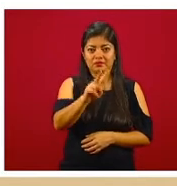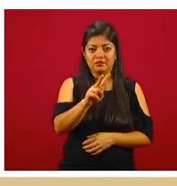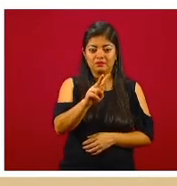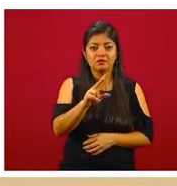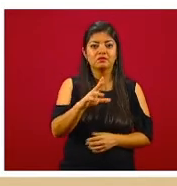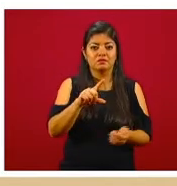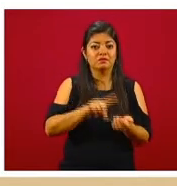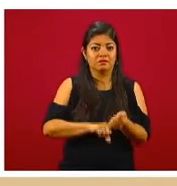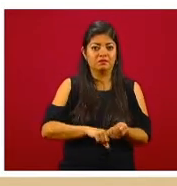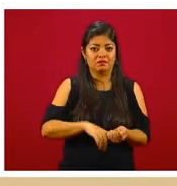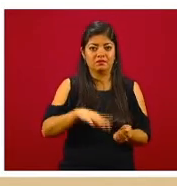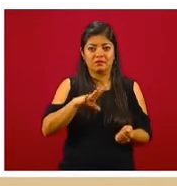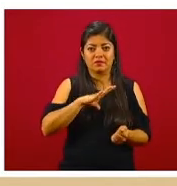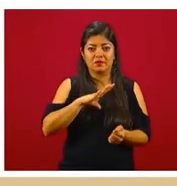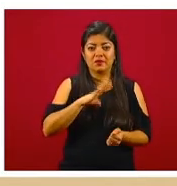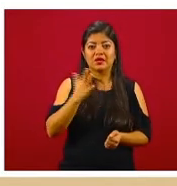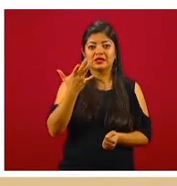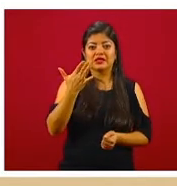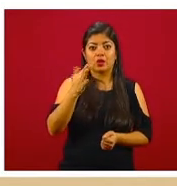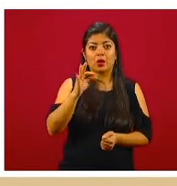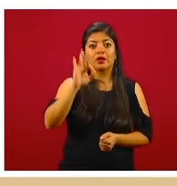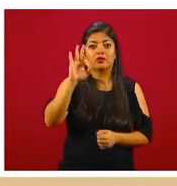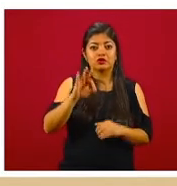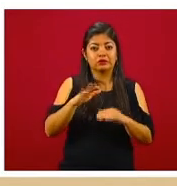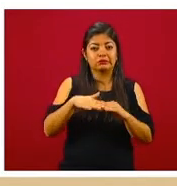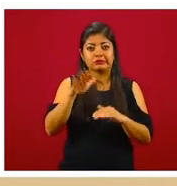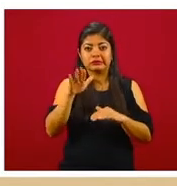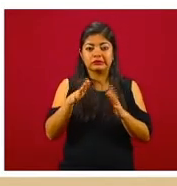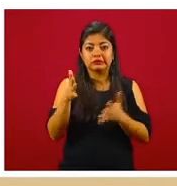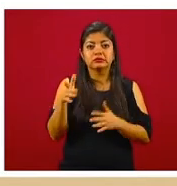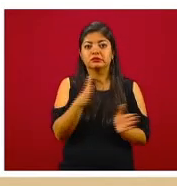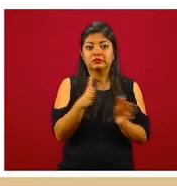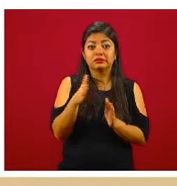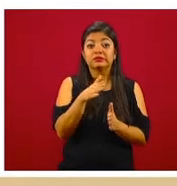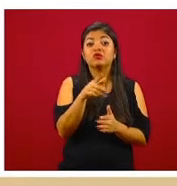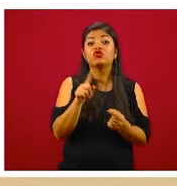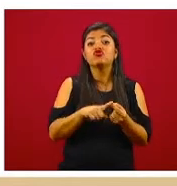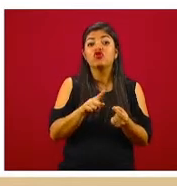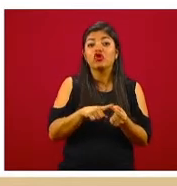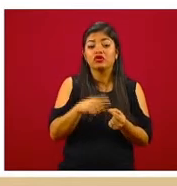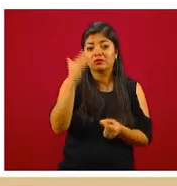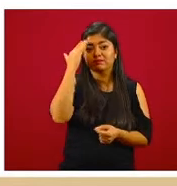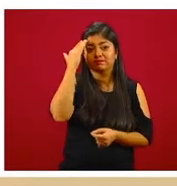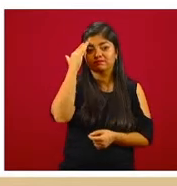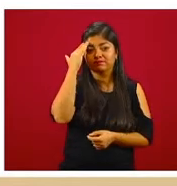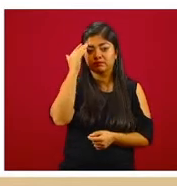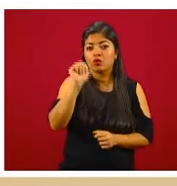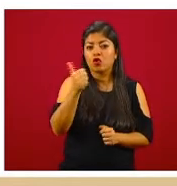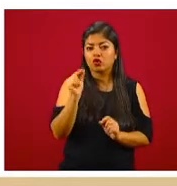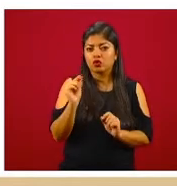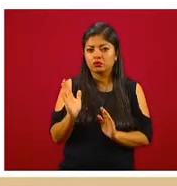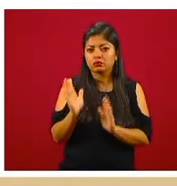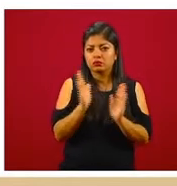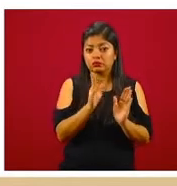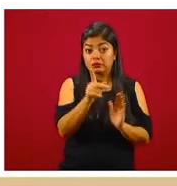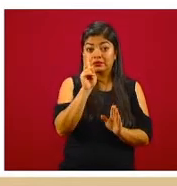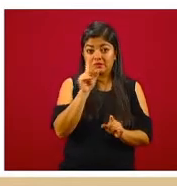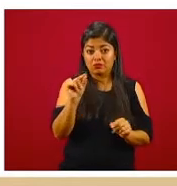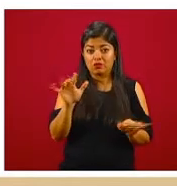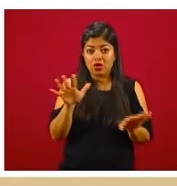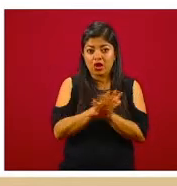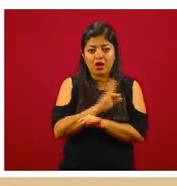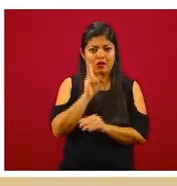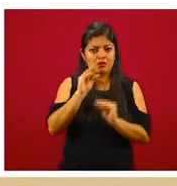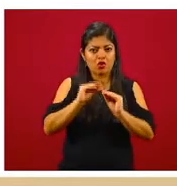rate, también of prácticamente la course, mitad in Mexico City. ocurren los casos Here you nuevos can see en it el on Valle the de México, graph. y después le sigue con un More cambio than que se half puede of the ver new cases